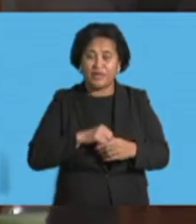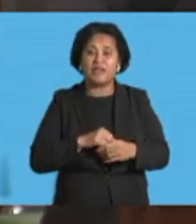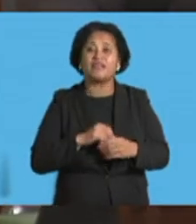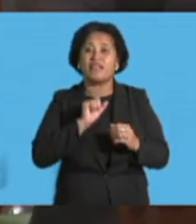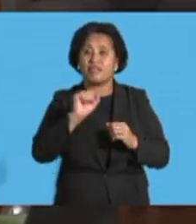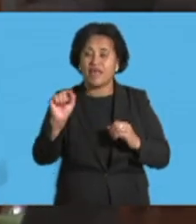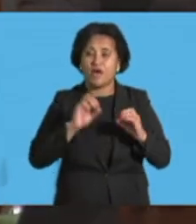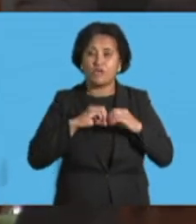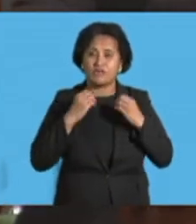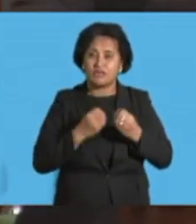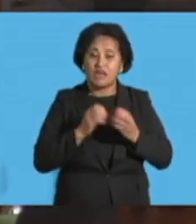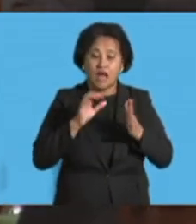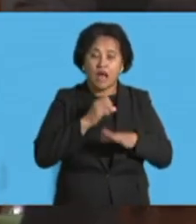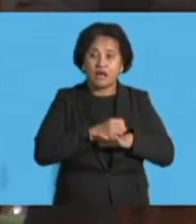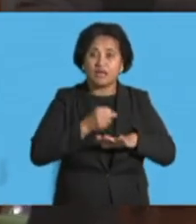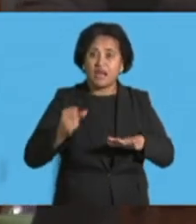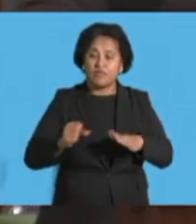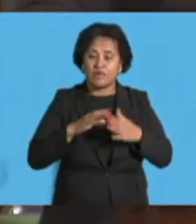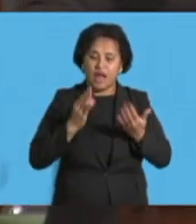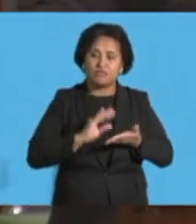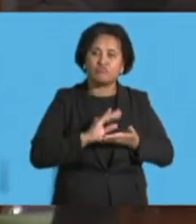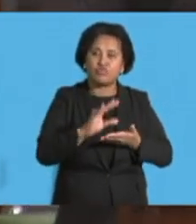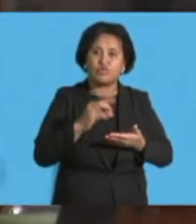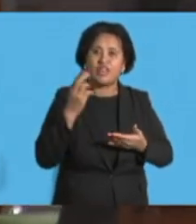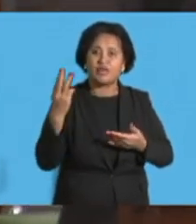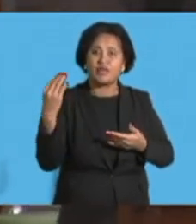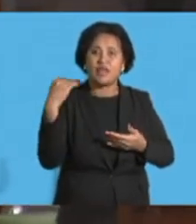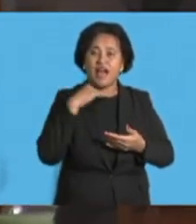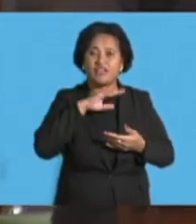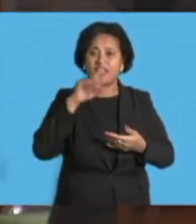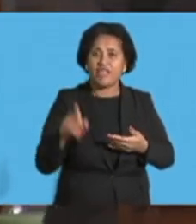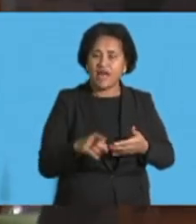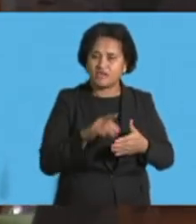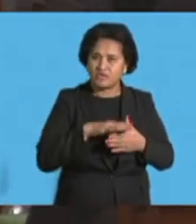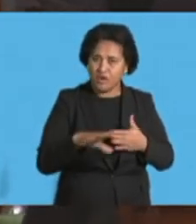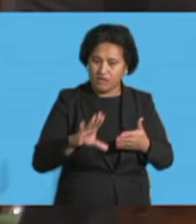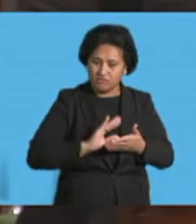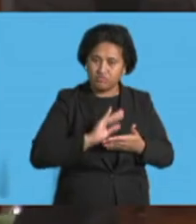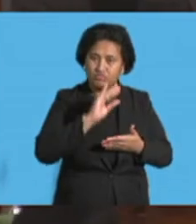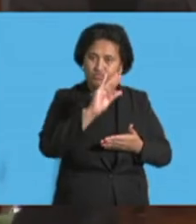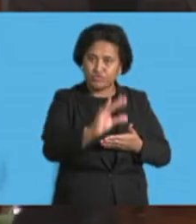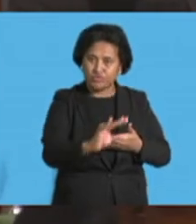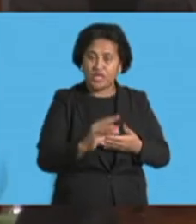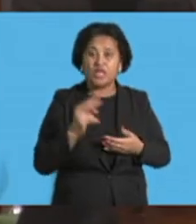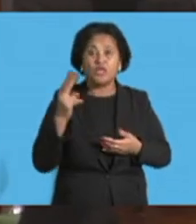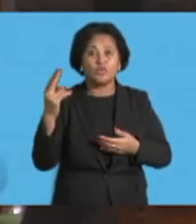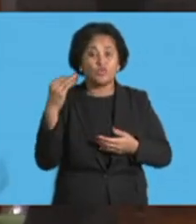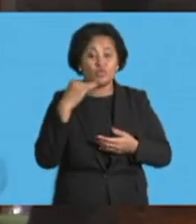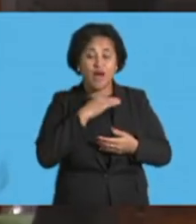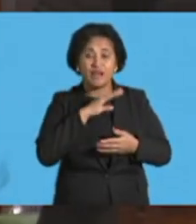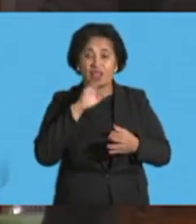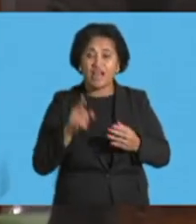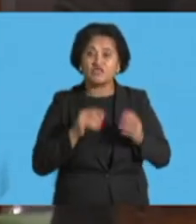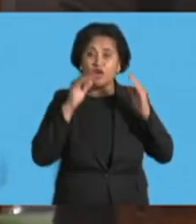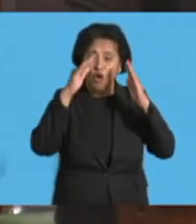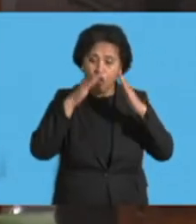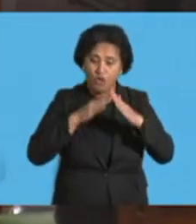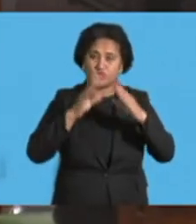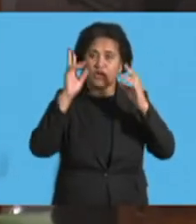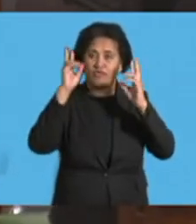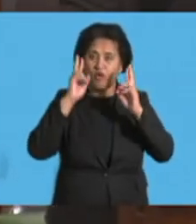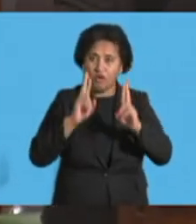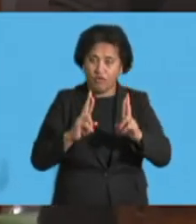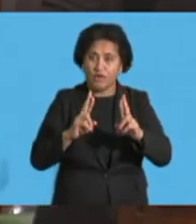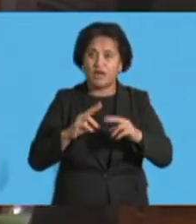organizations, government has allocated $300,000 funds to women's organizations, $200,000 to Homes of Hope,